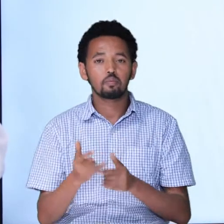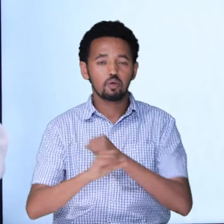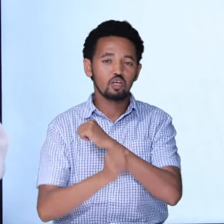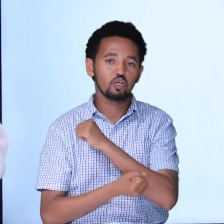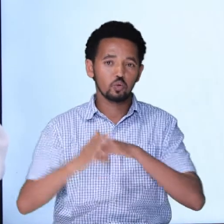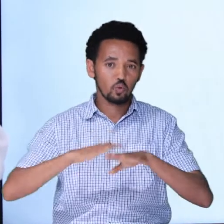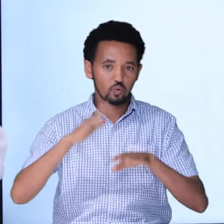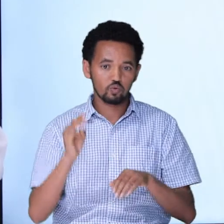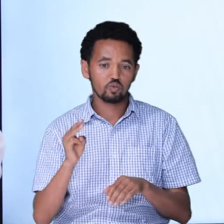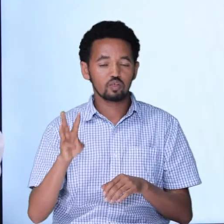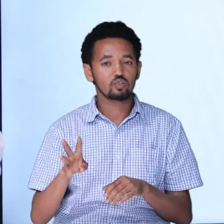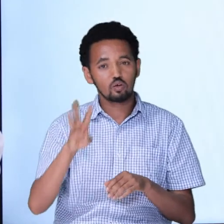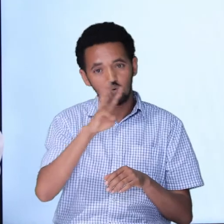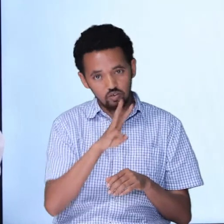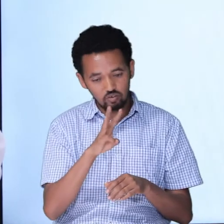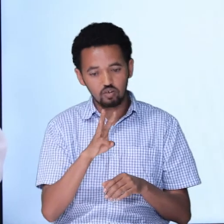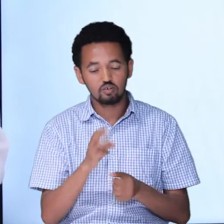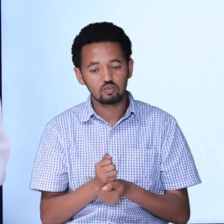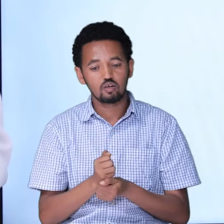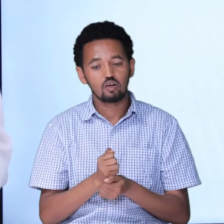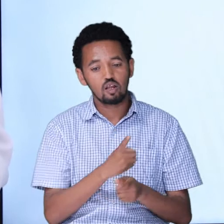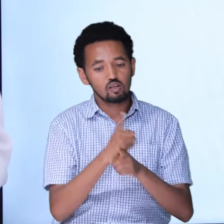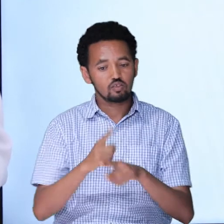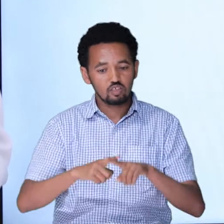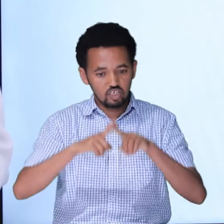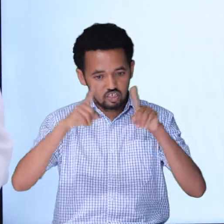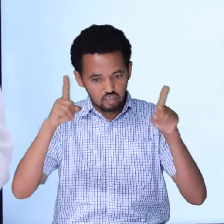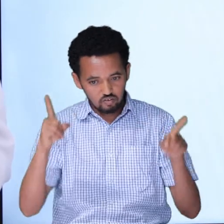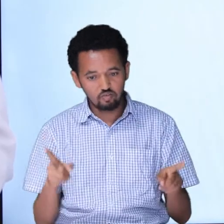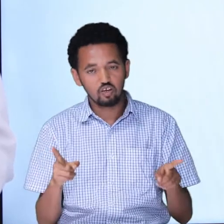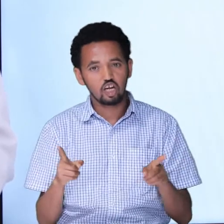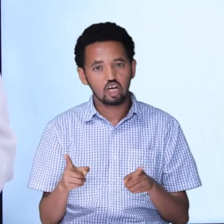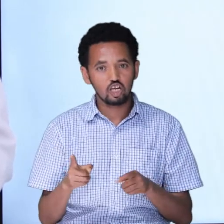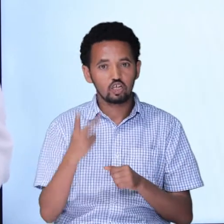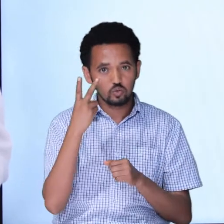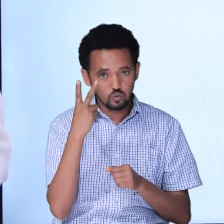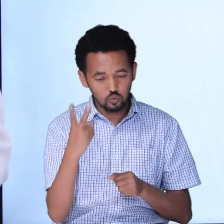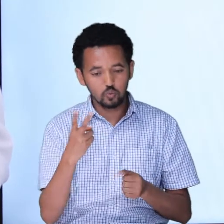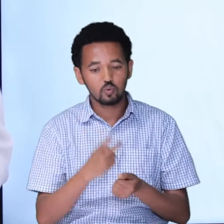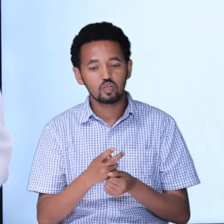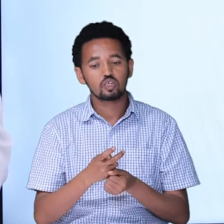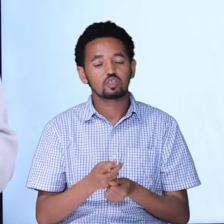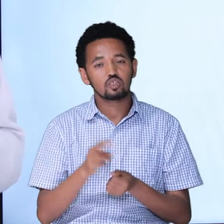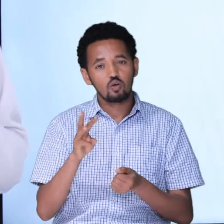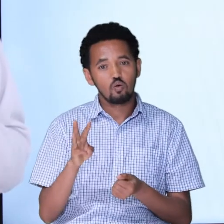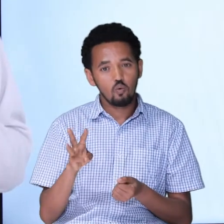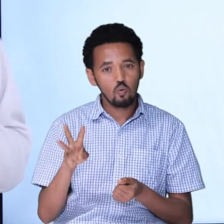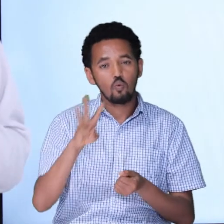the Western ideology. It is difficult to implement the